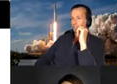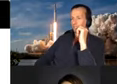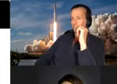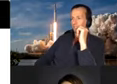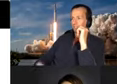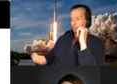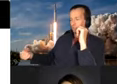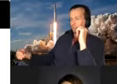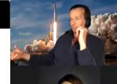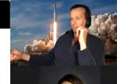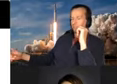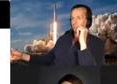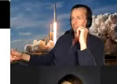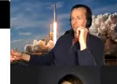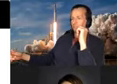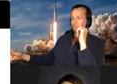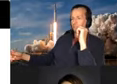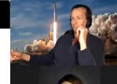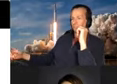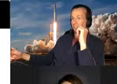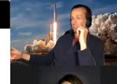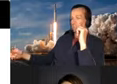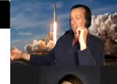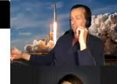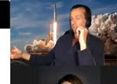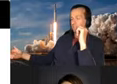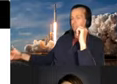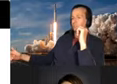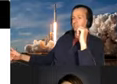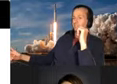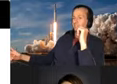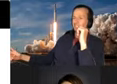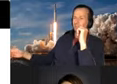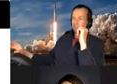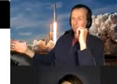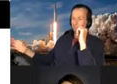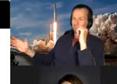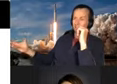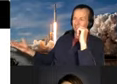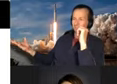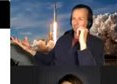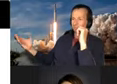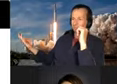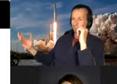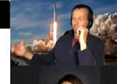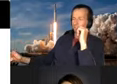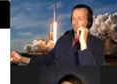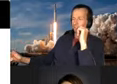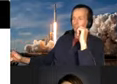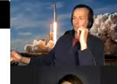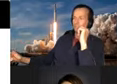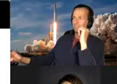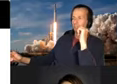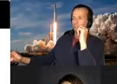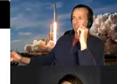should try to justify it based on the information that was available at that time, right? Yeah, maybe plus minus a couple of weeks, but